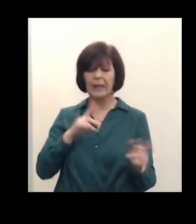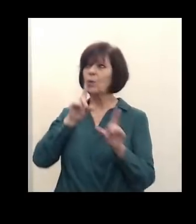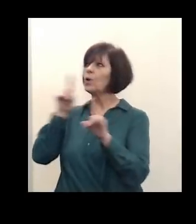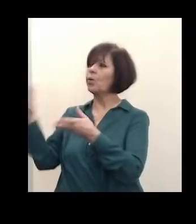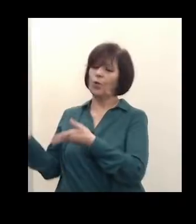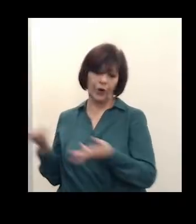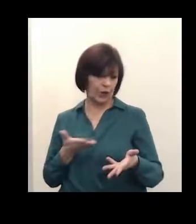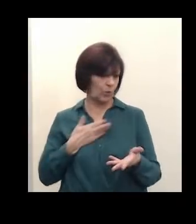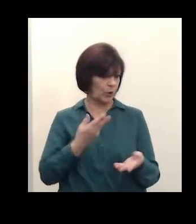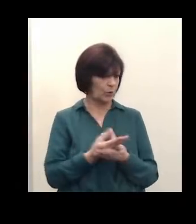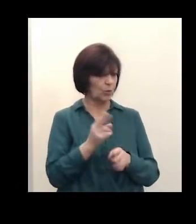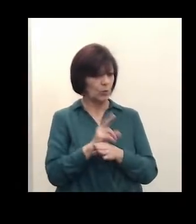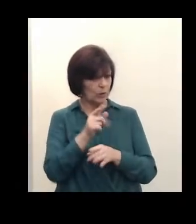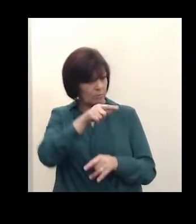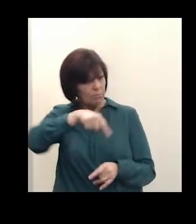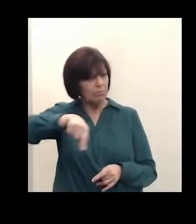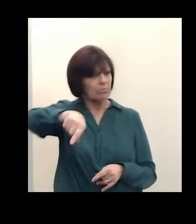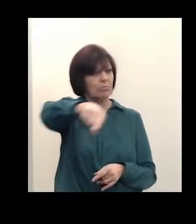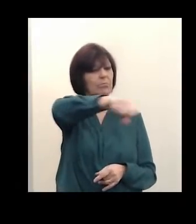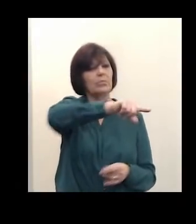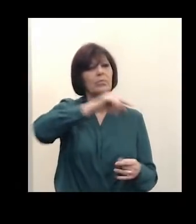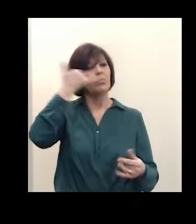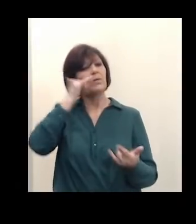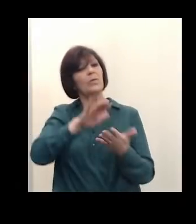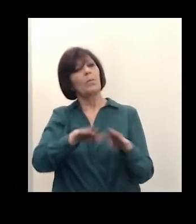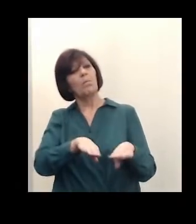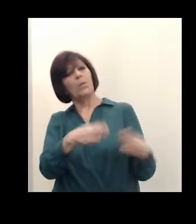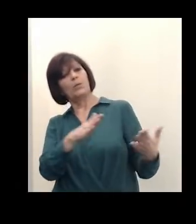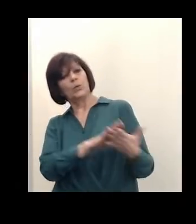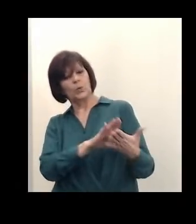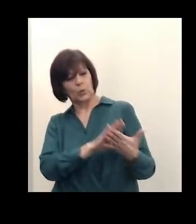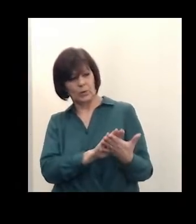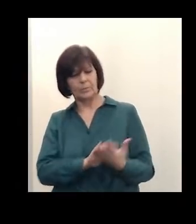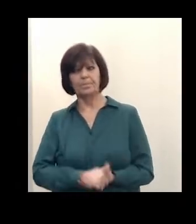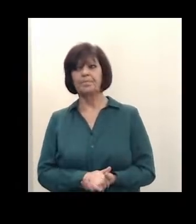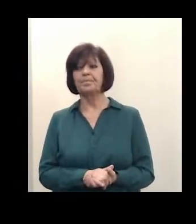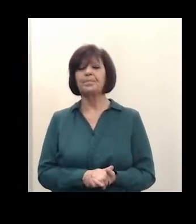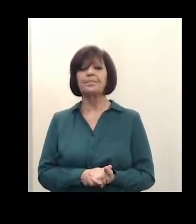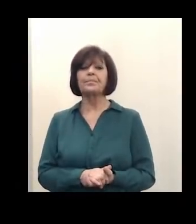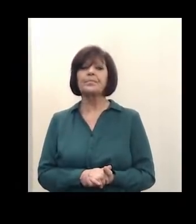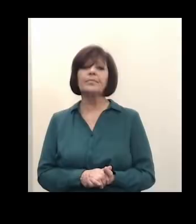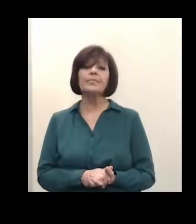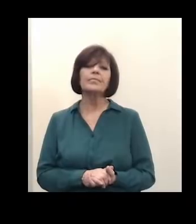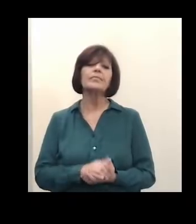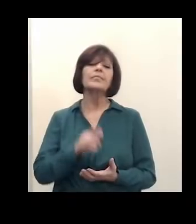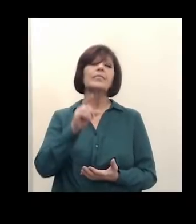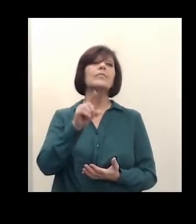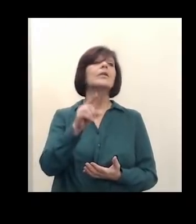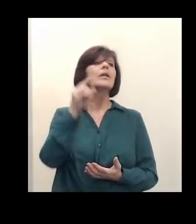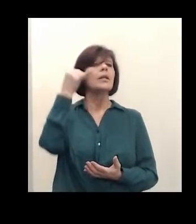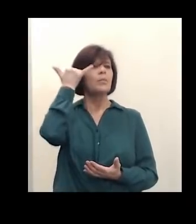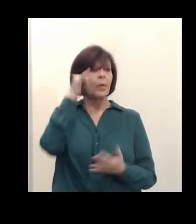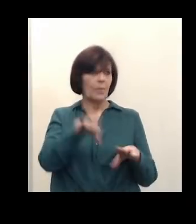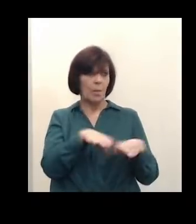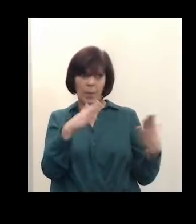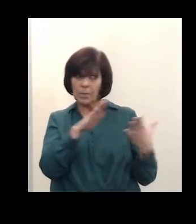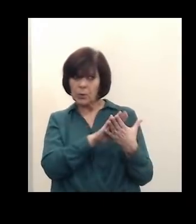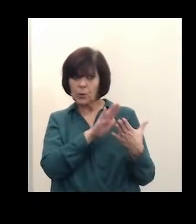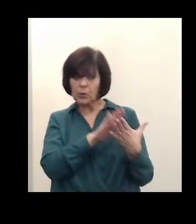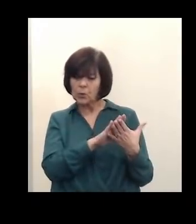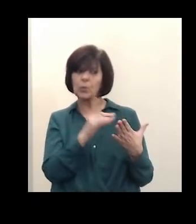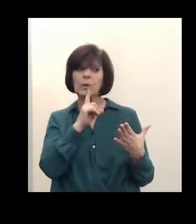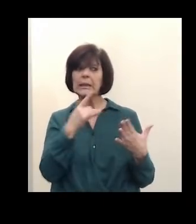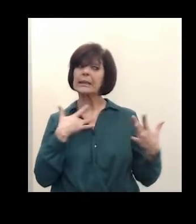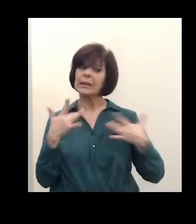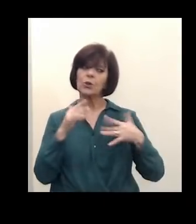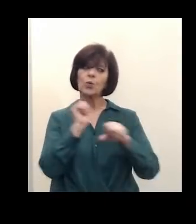to vaccinate our Buffalo Public Schools students, staff, and families. So the Buffalo Public Schools, we're really excited to work